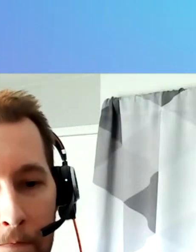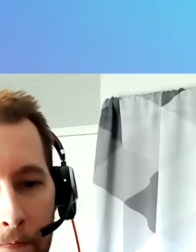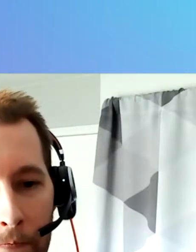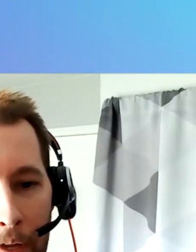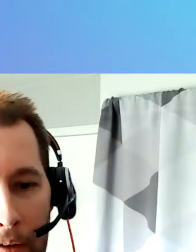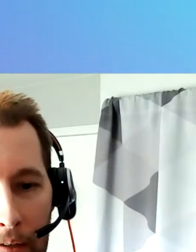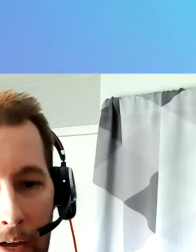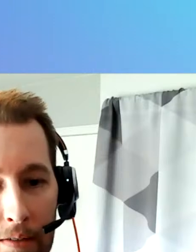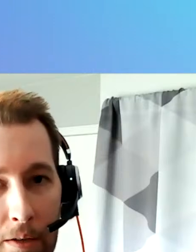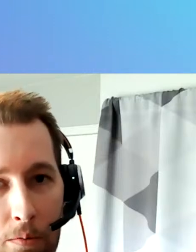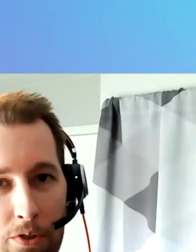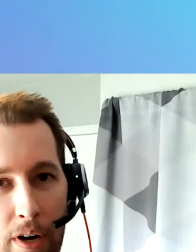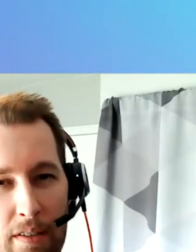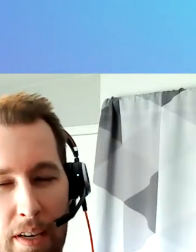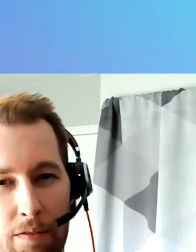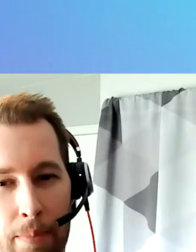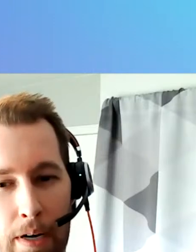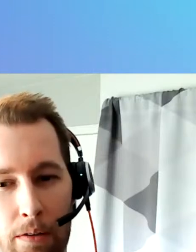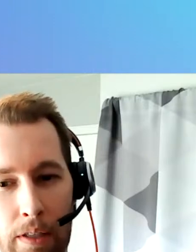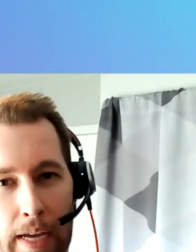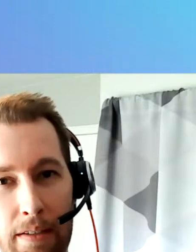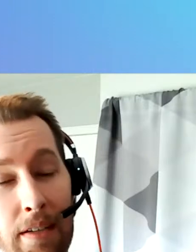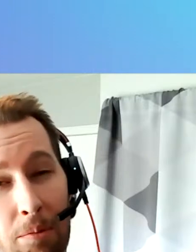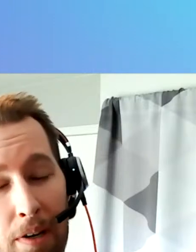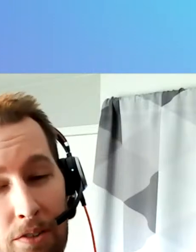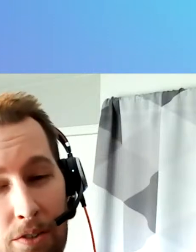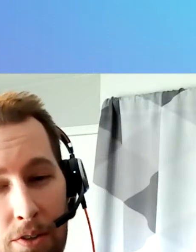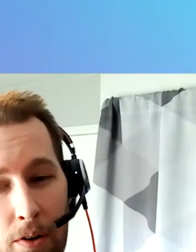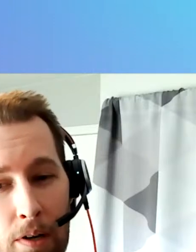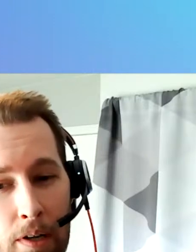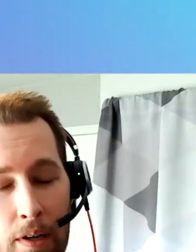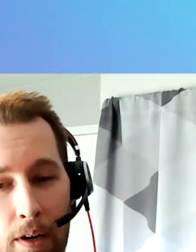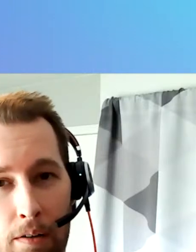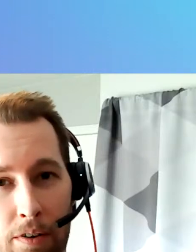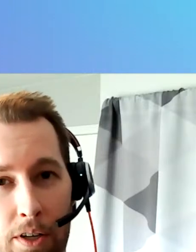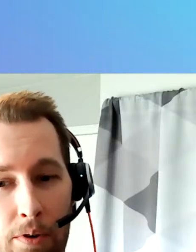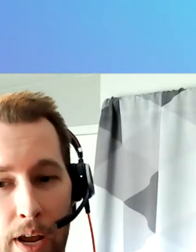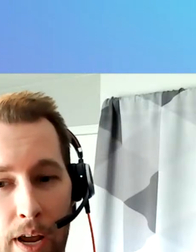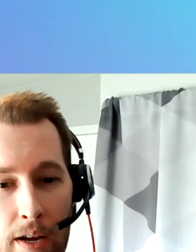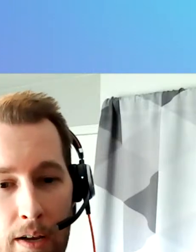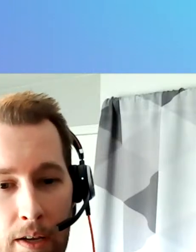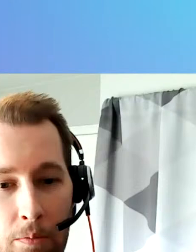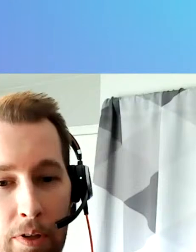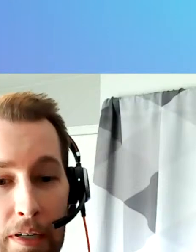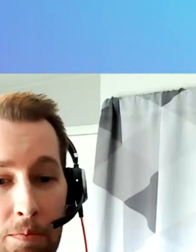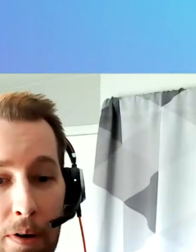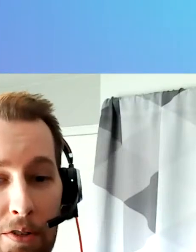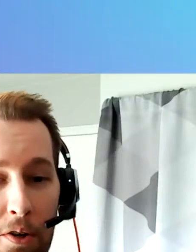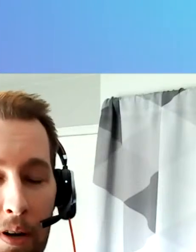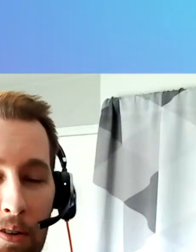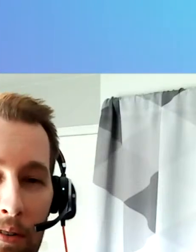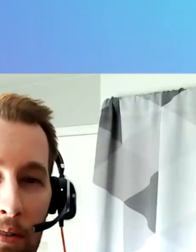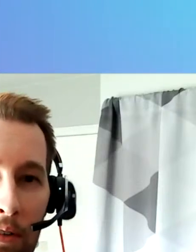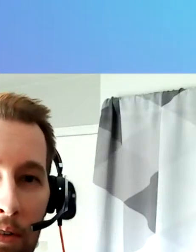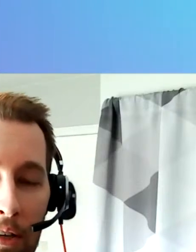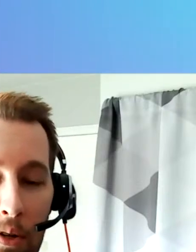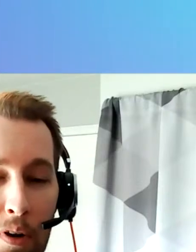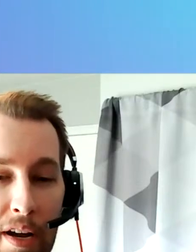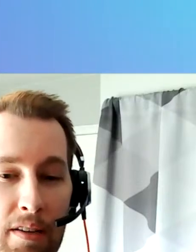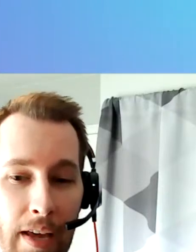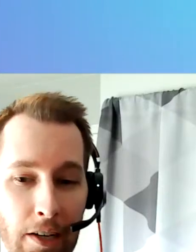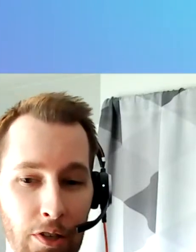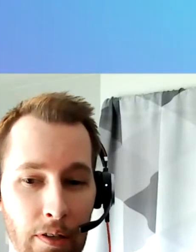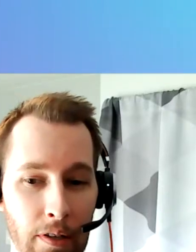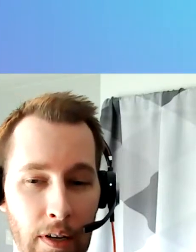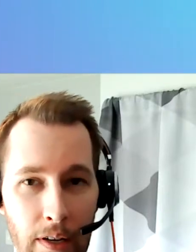way. Lastly, we'll try to save about the last 10 minutes or so for Q&A. Please post your questions to that